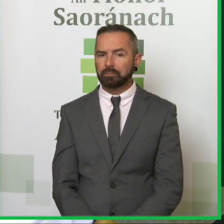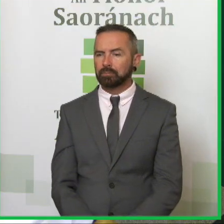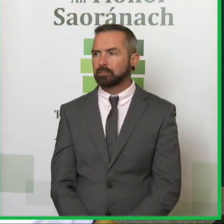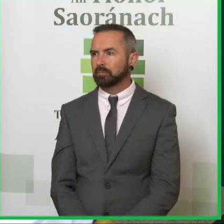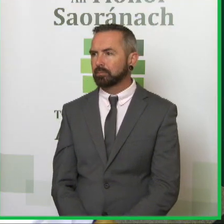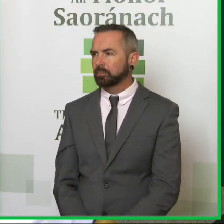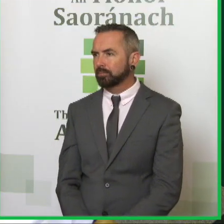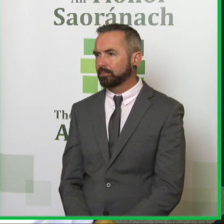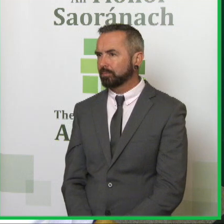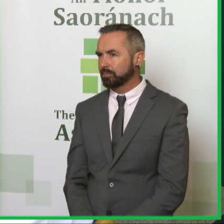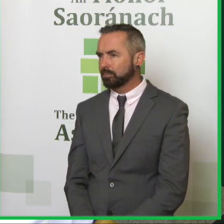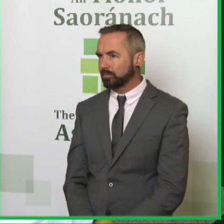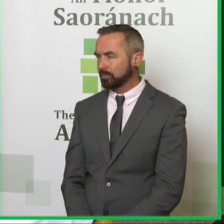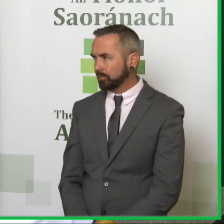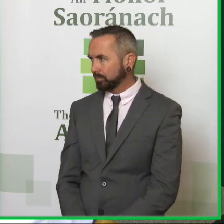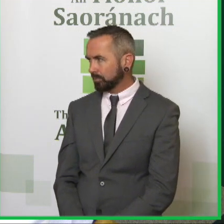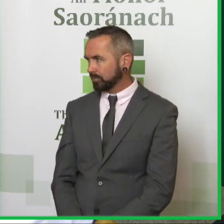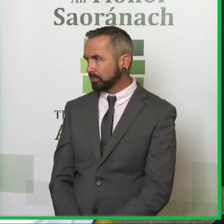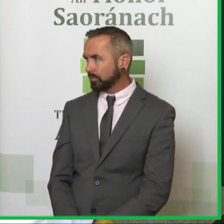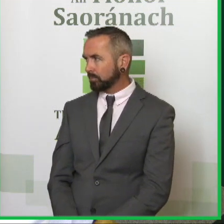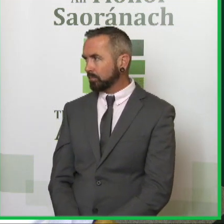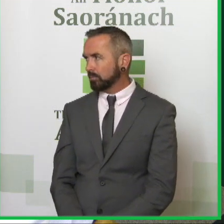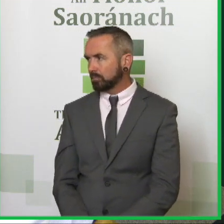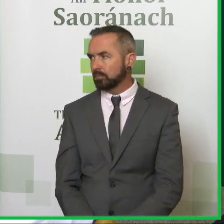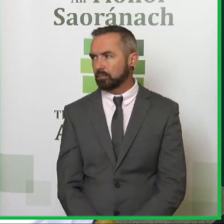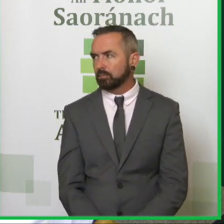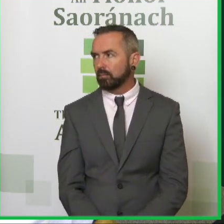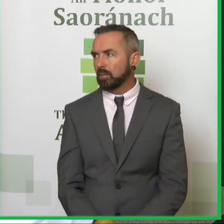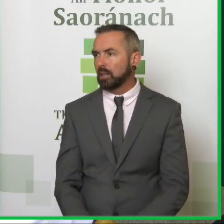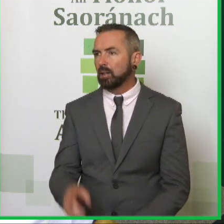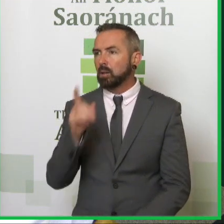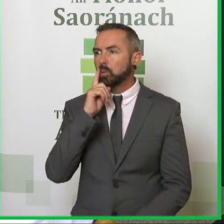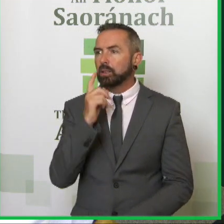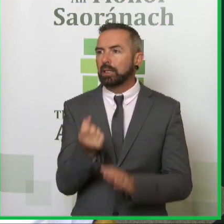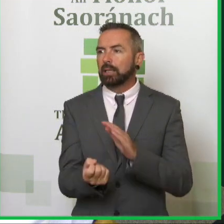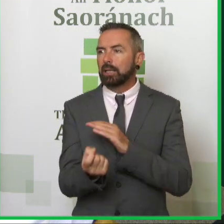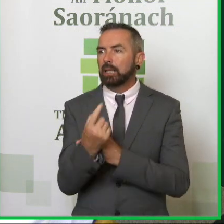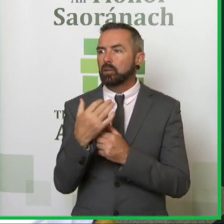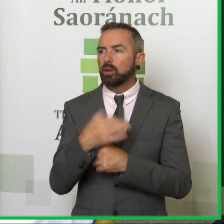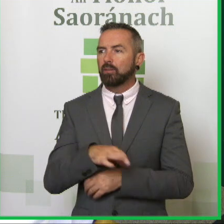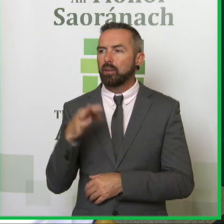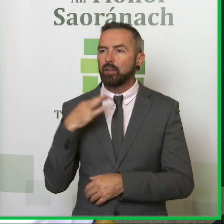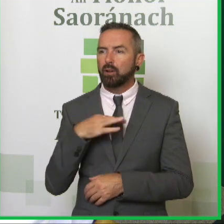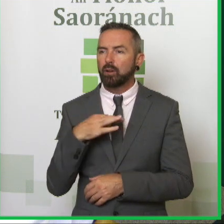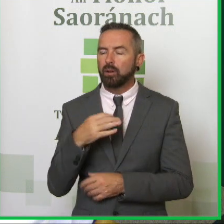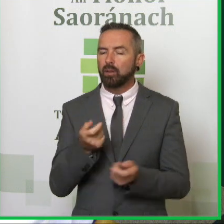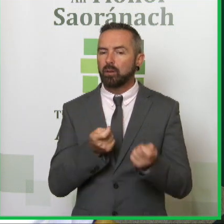I quickly fix that, Alana, by just saying the issue of the therapeutic benefits of these drugs was not